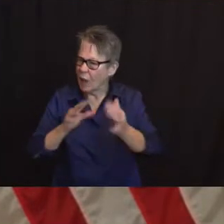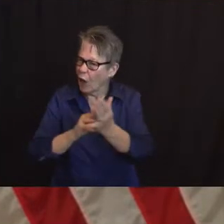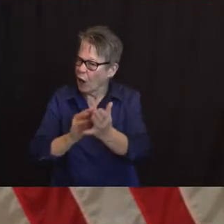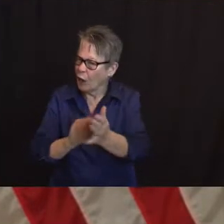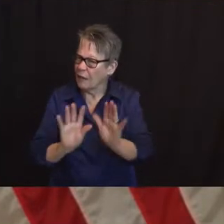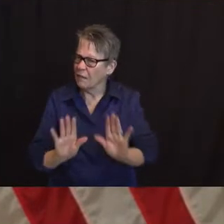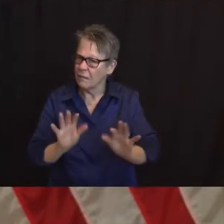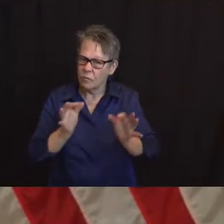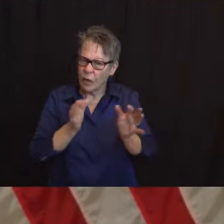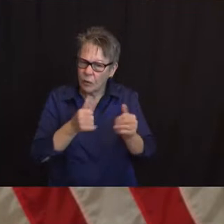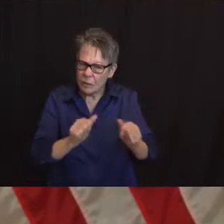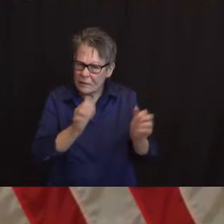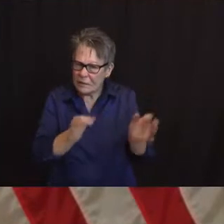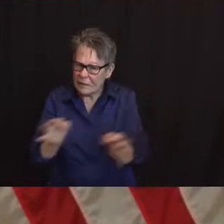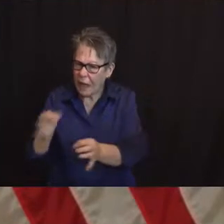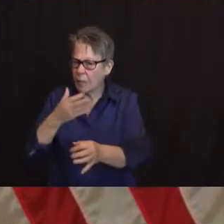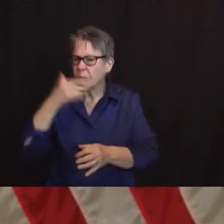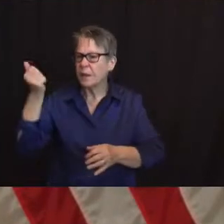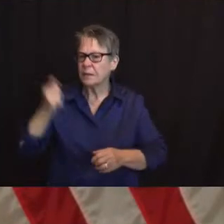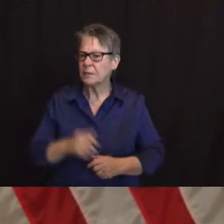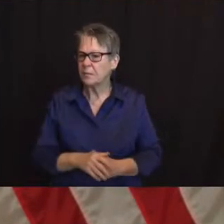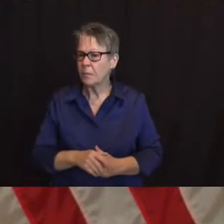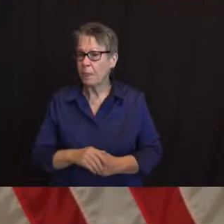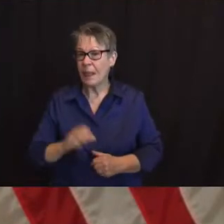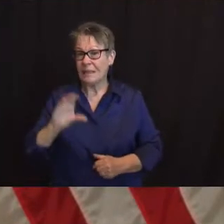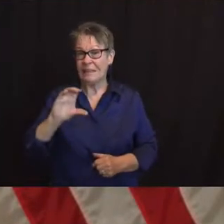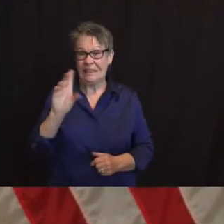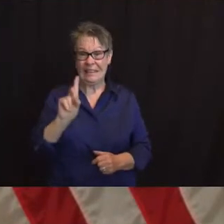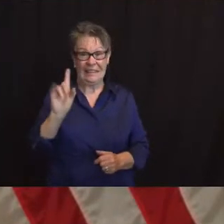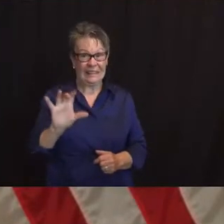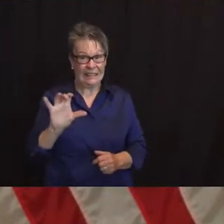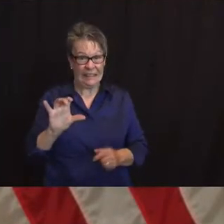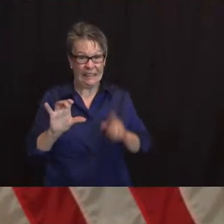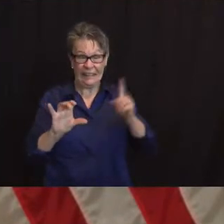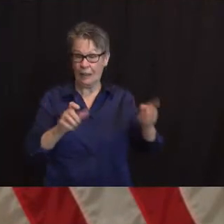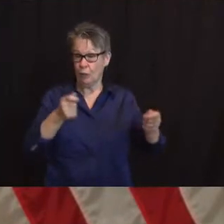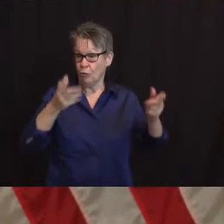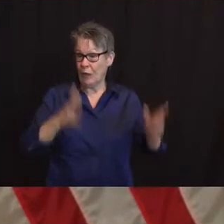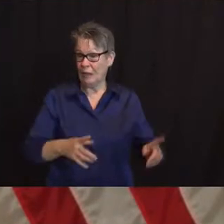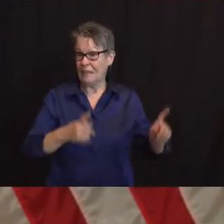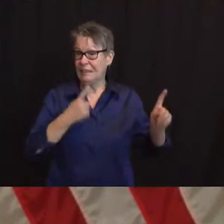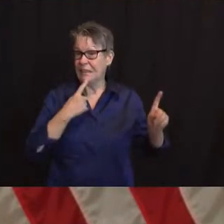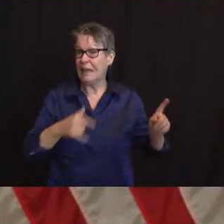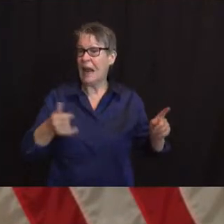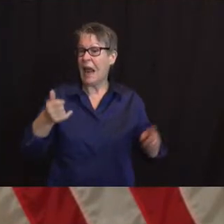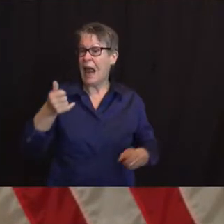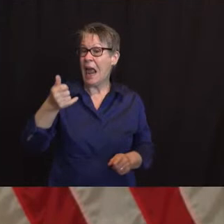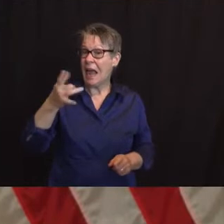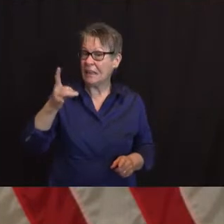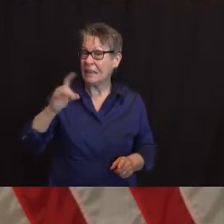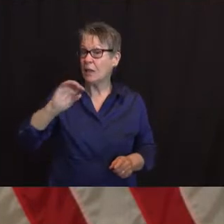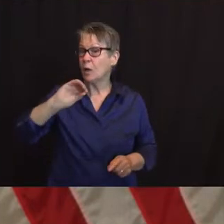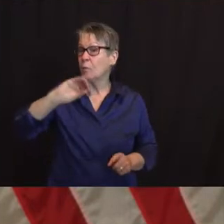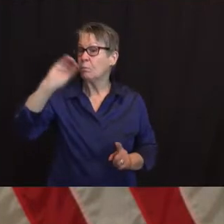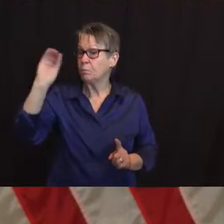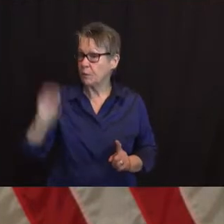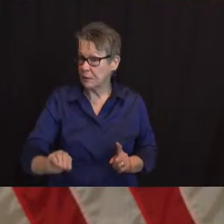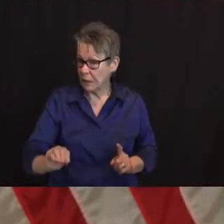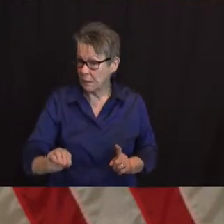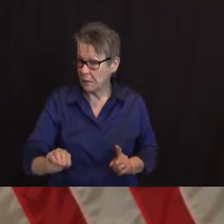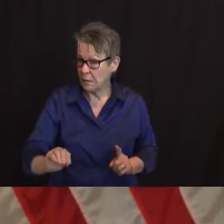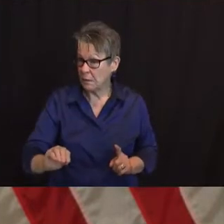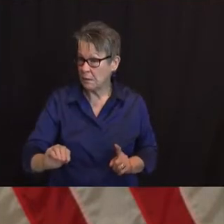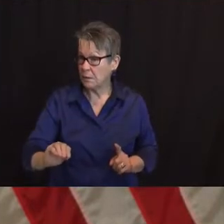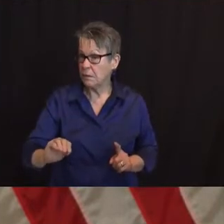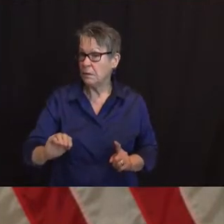director, for example, said that probably about 18% of the adult population is fully vaccinated. So we have a ways to